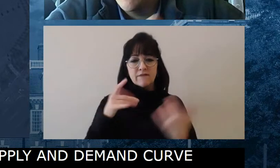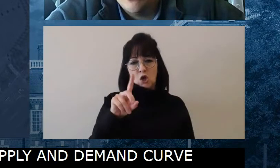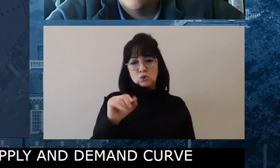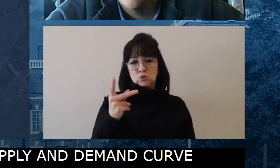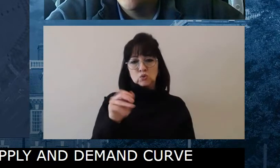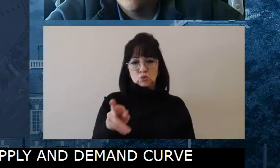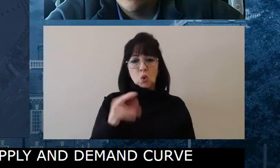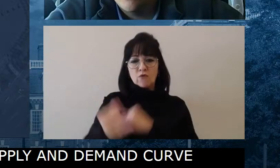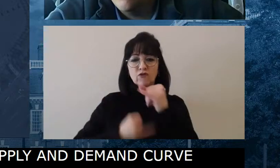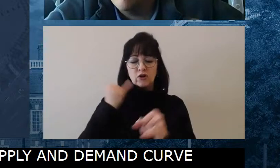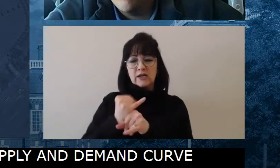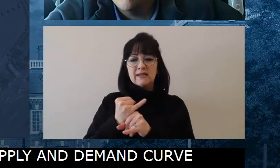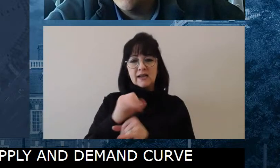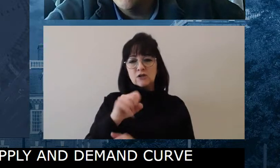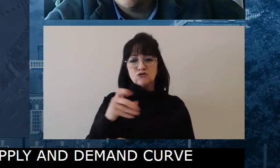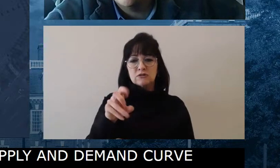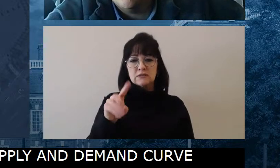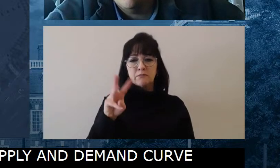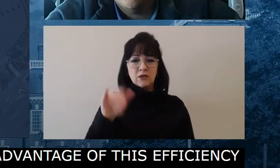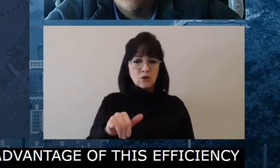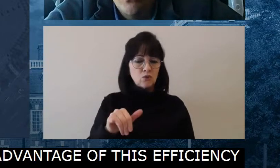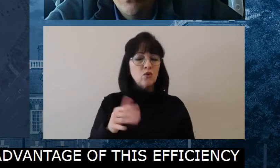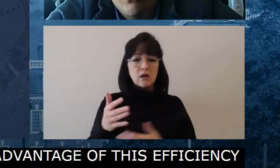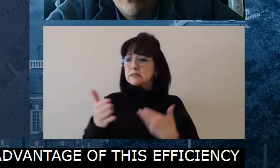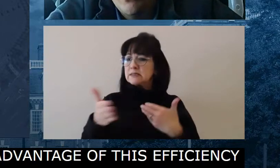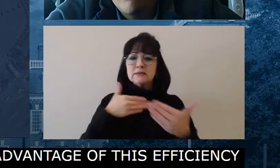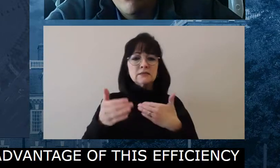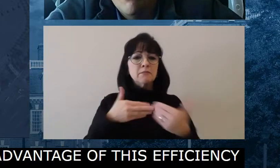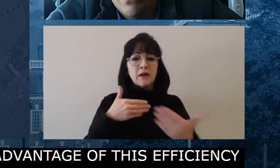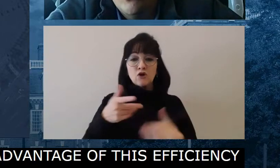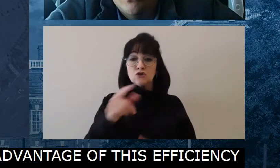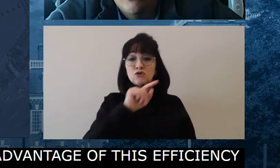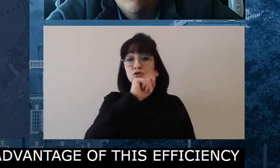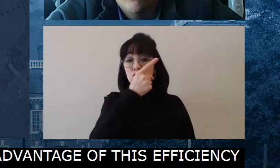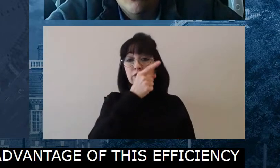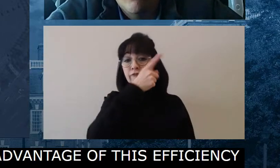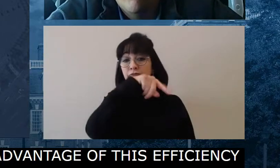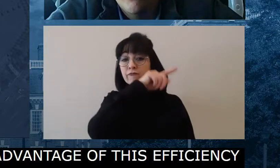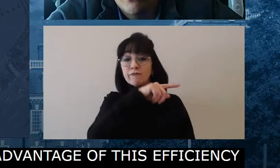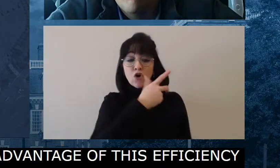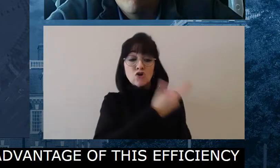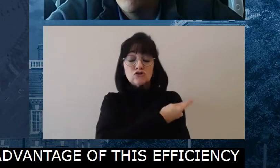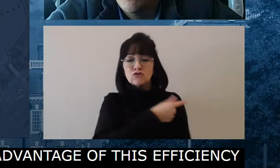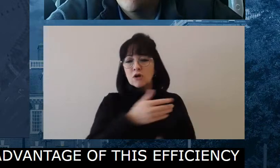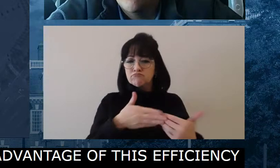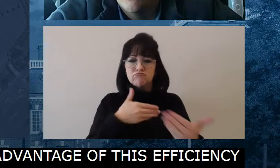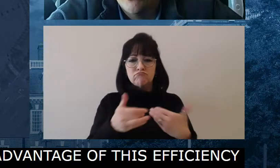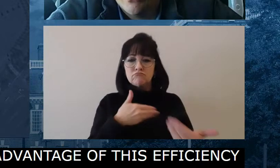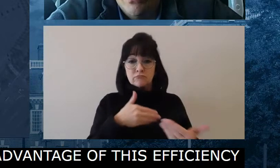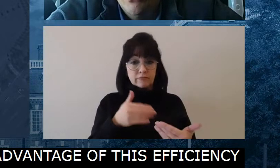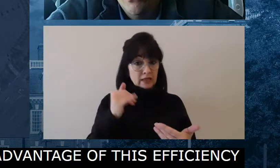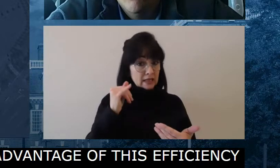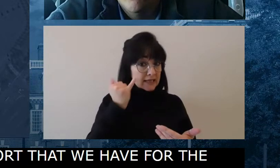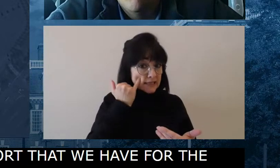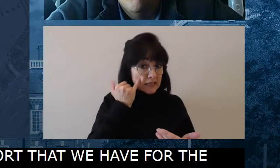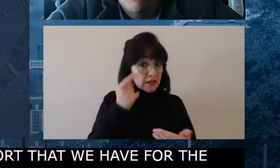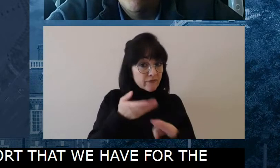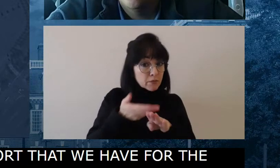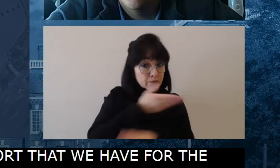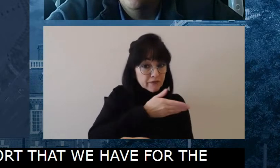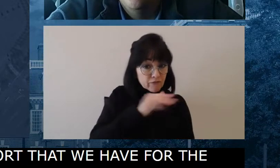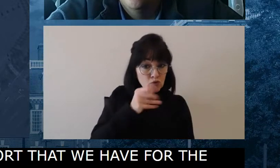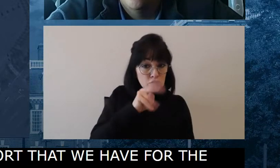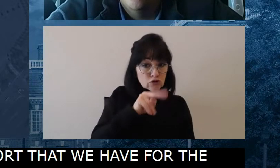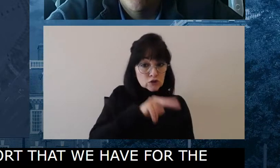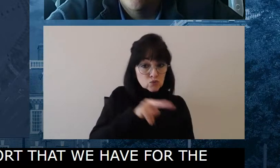regardless of where you got it. So you could have got it at a pharmacy or doctor's office, one of the DMV pods. If you got it before January 22nd, we'll provide